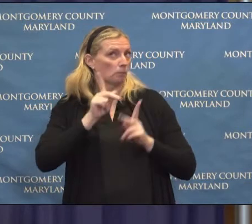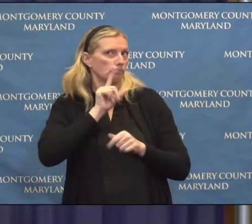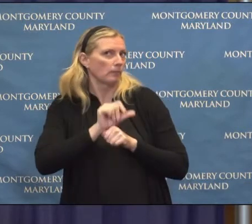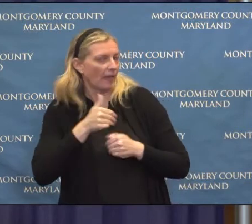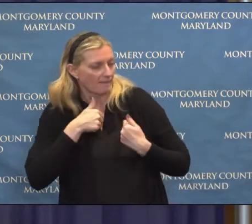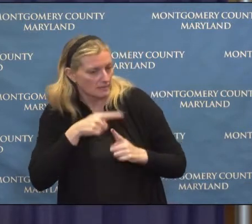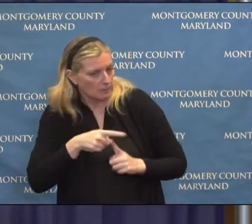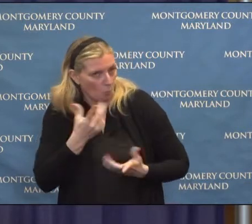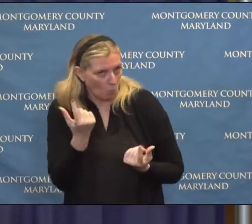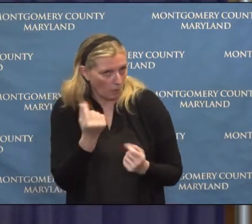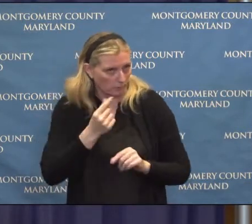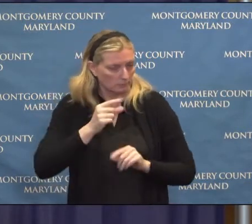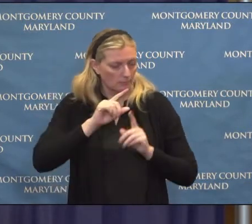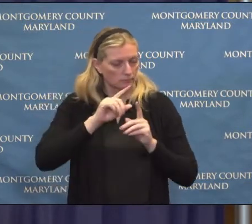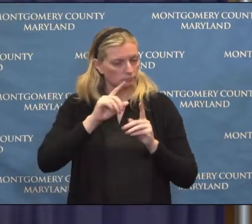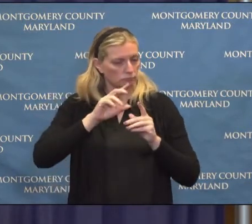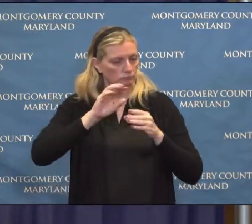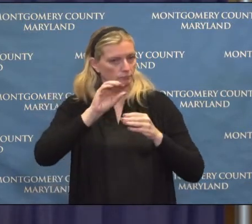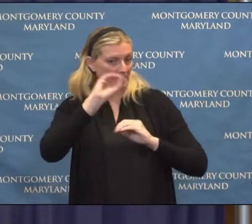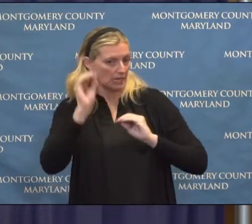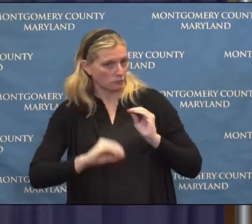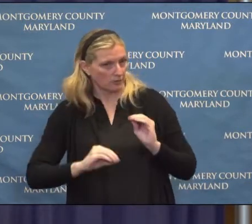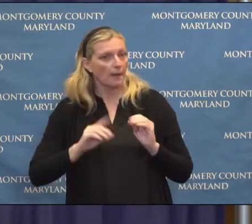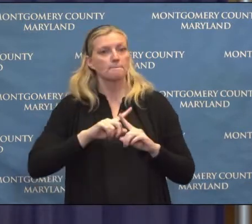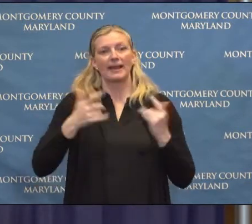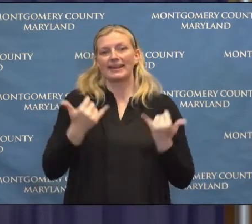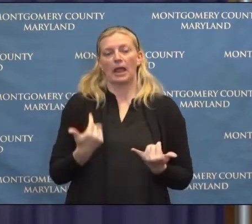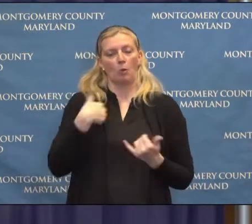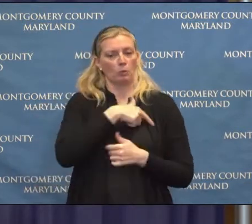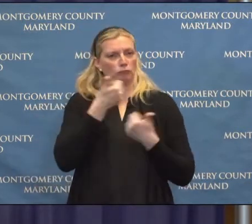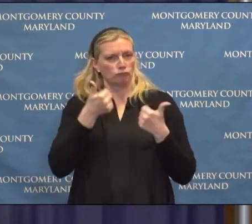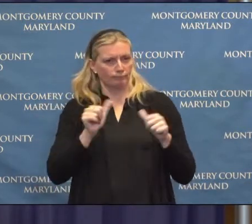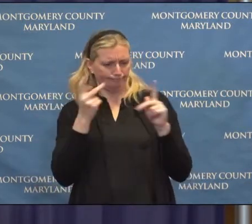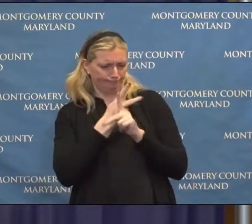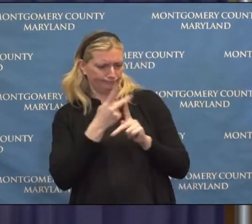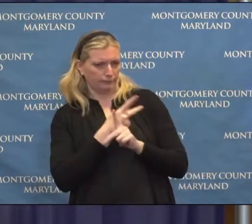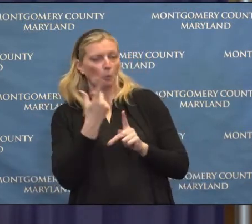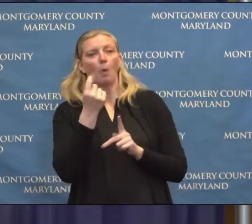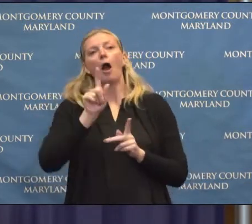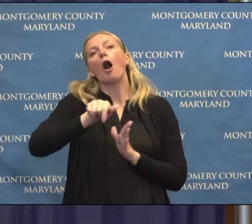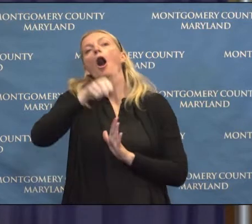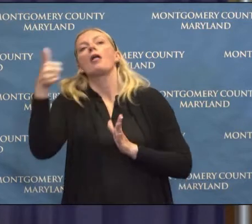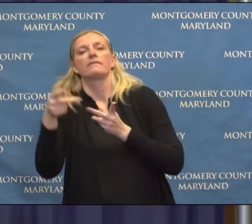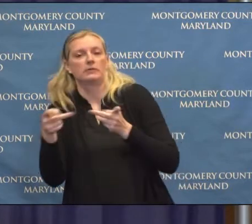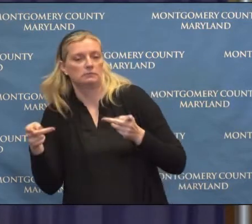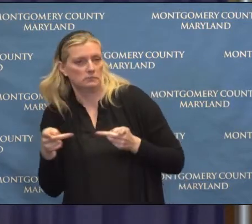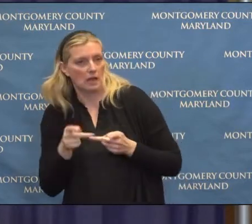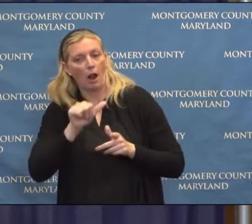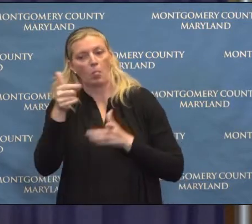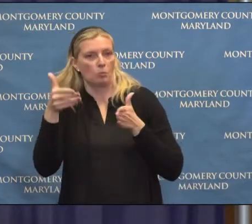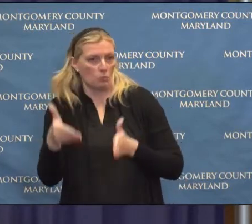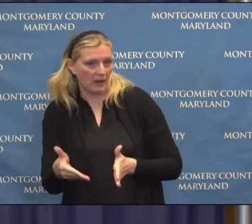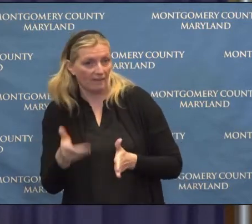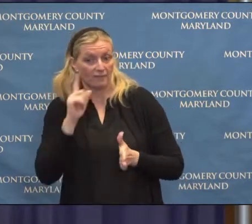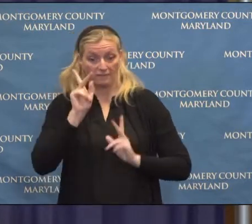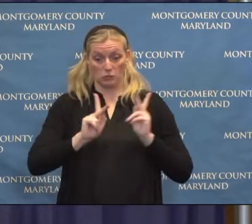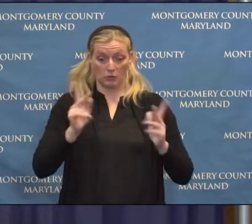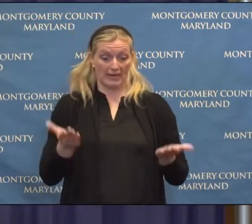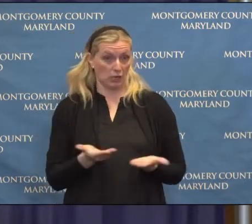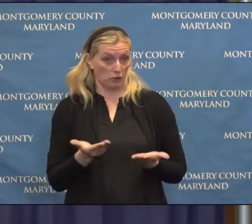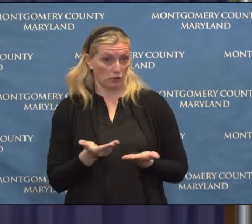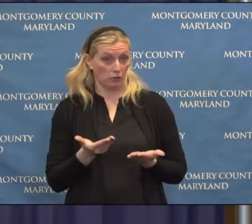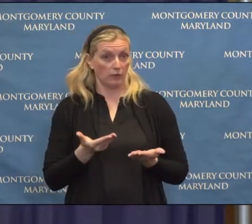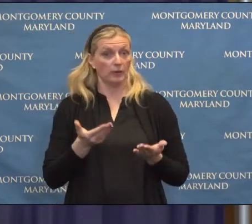the details, but what we've been working on is creating an alternative source that can get people, residents of the county, linked